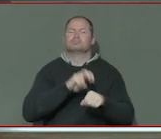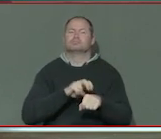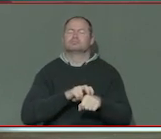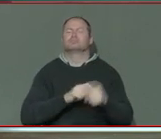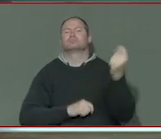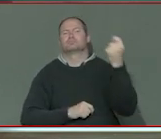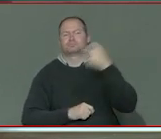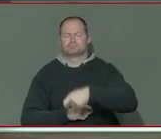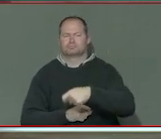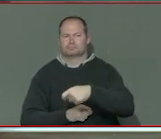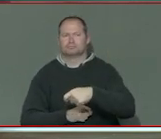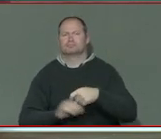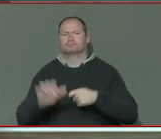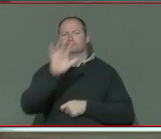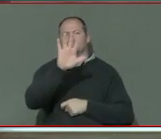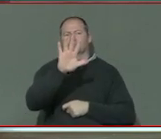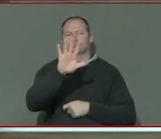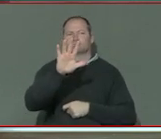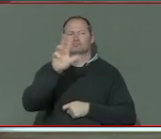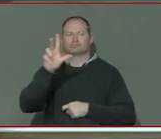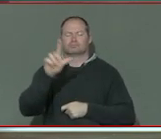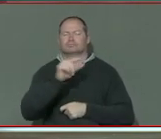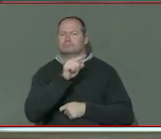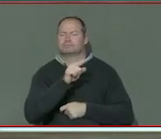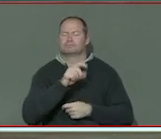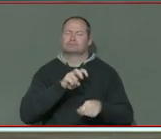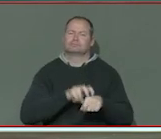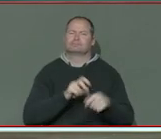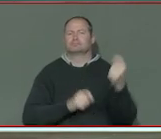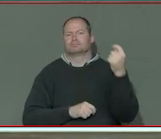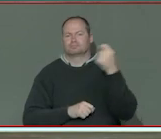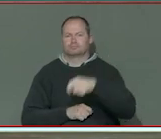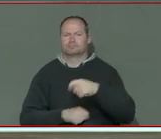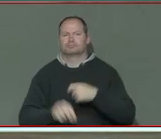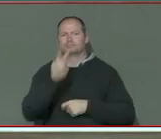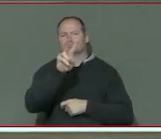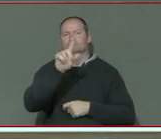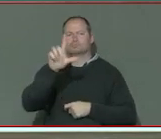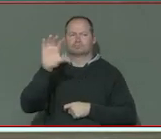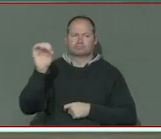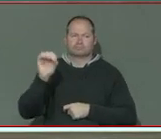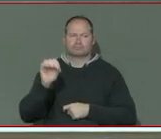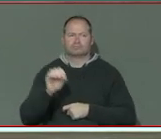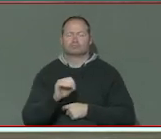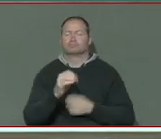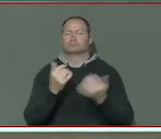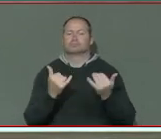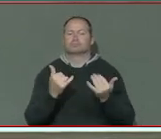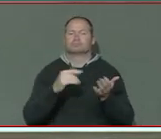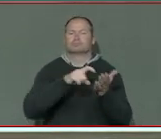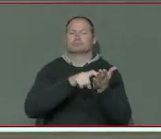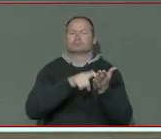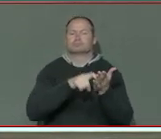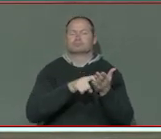5,470. And it says Pele owes us 2,170. And the debtors owe us